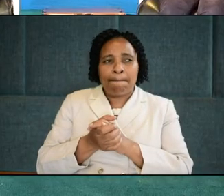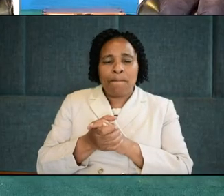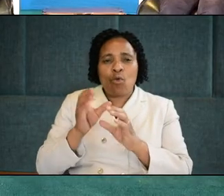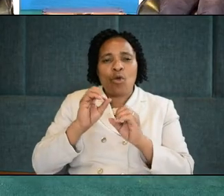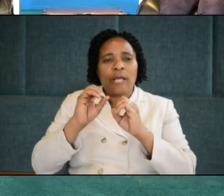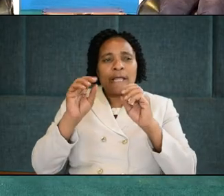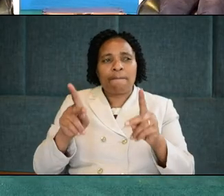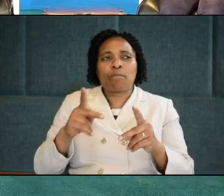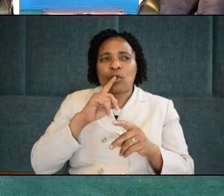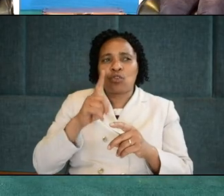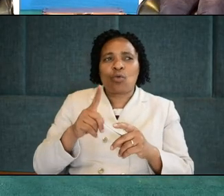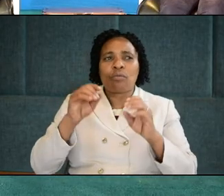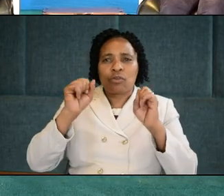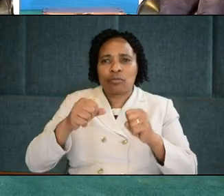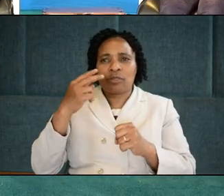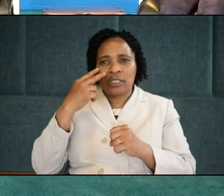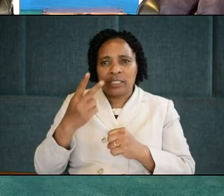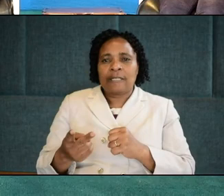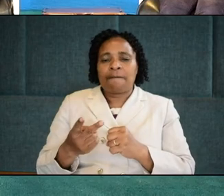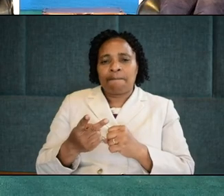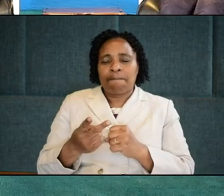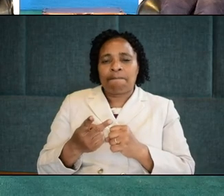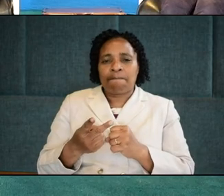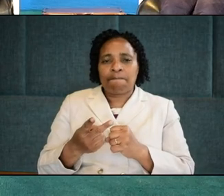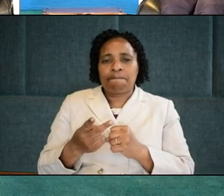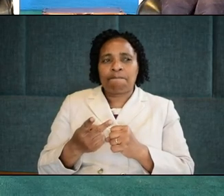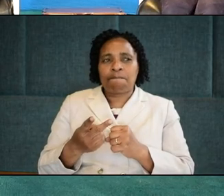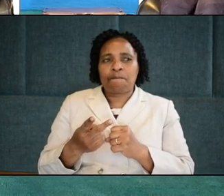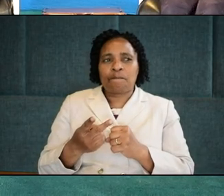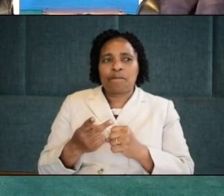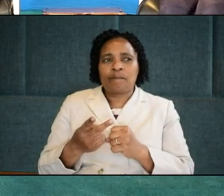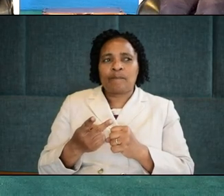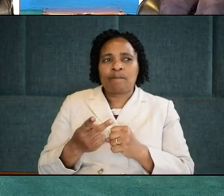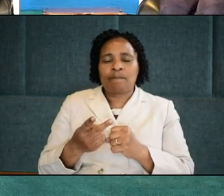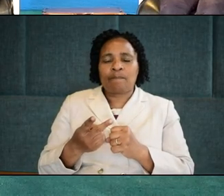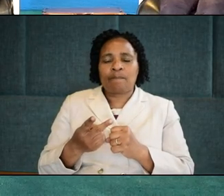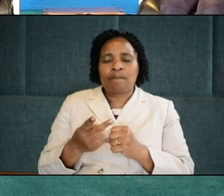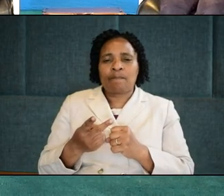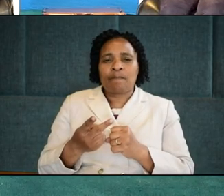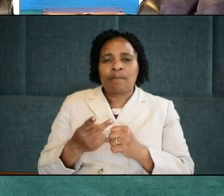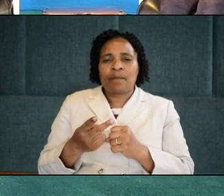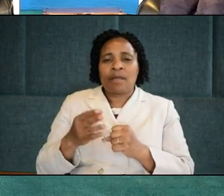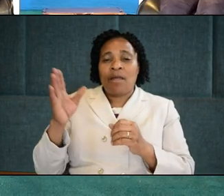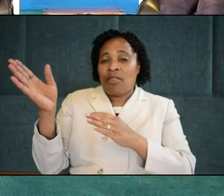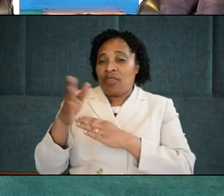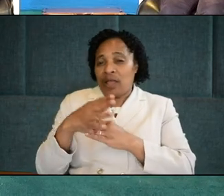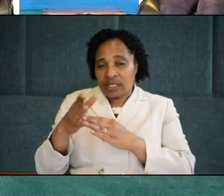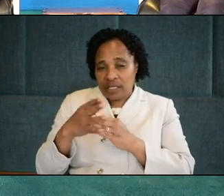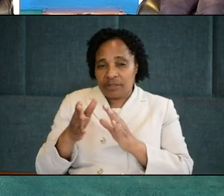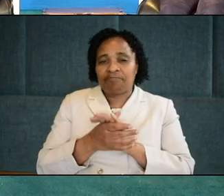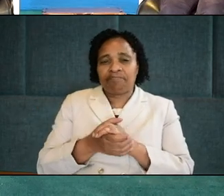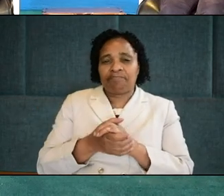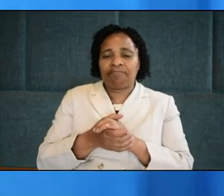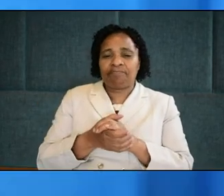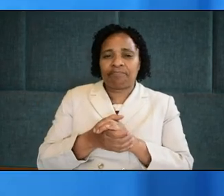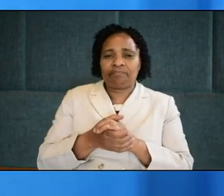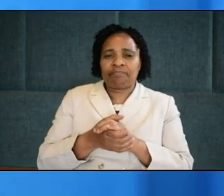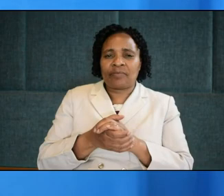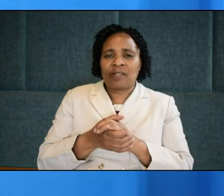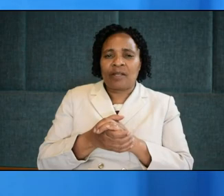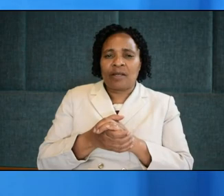Mm. Okay, so we can see in, where is it? Sorry. In the Thursday section, that, you